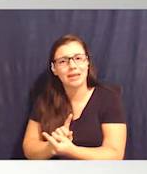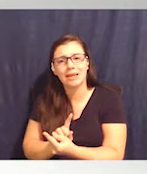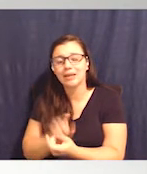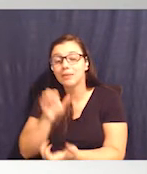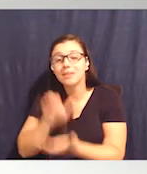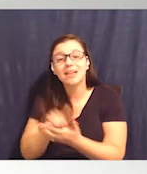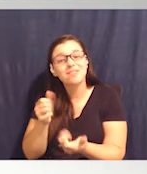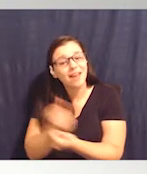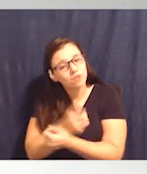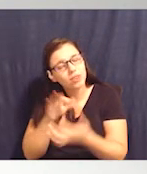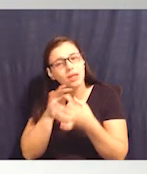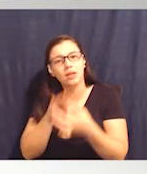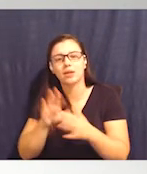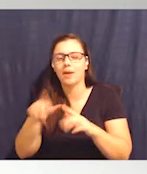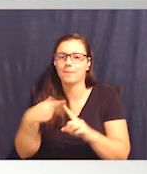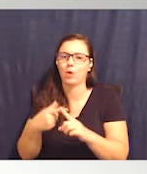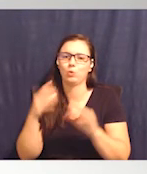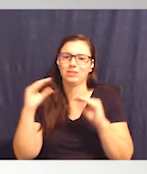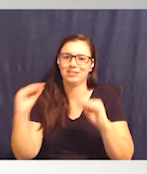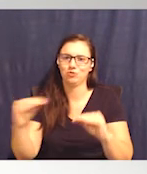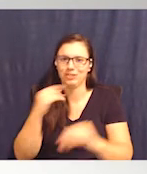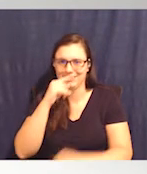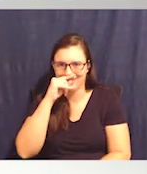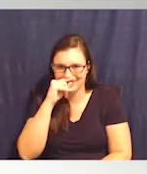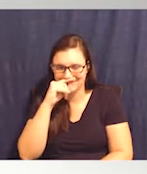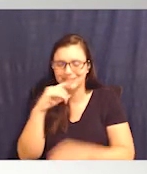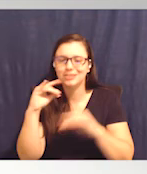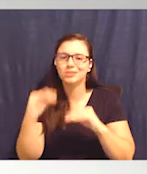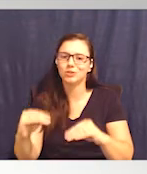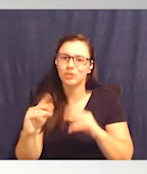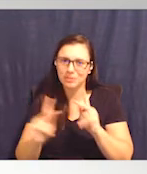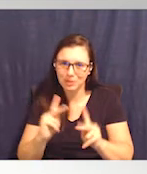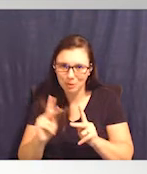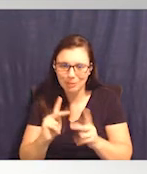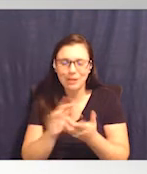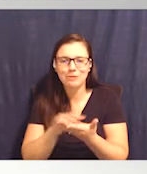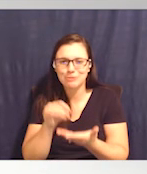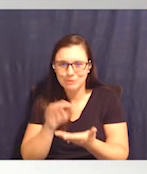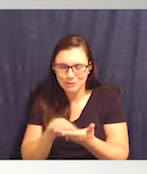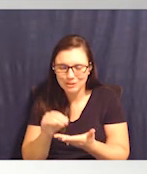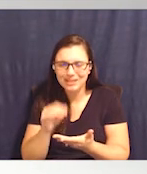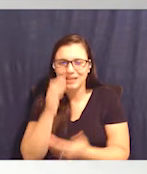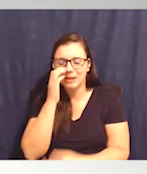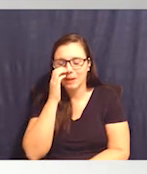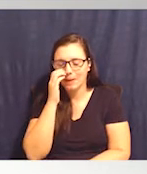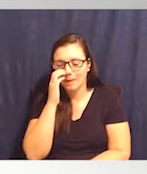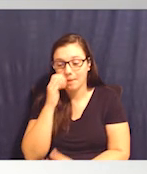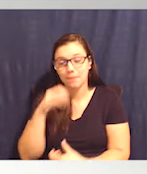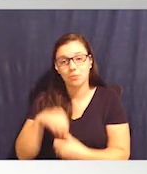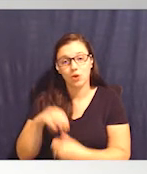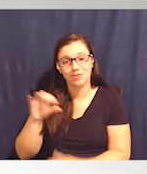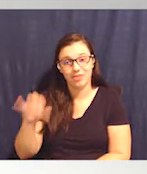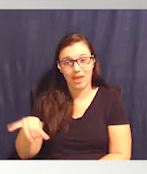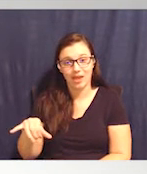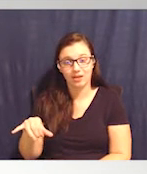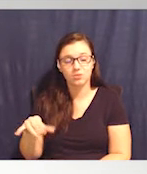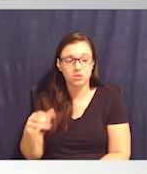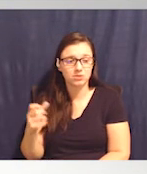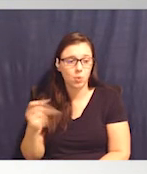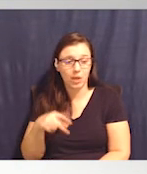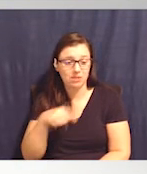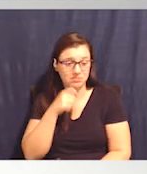teaching kids and teaching people and learning. And part of that was, okay, this didn't work. How else can we do